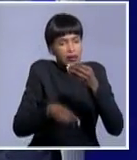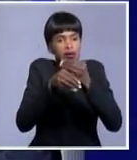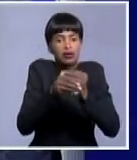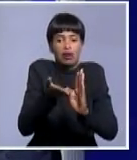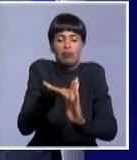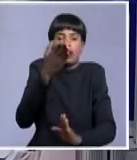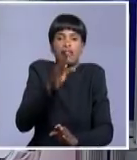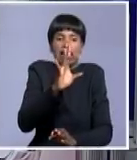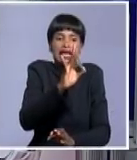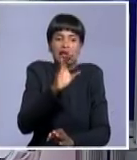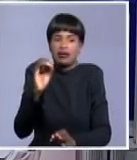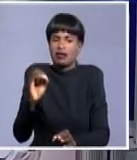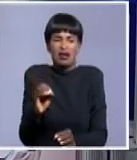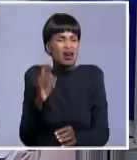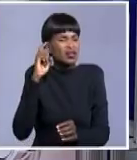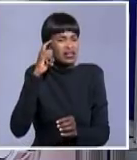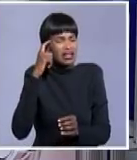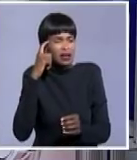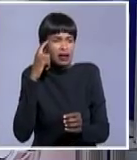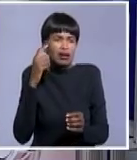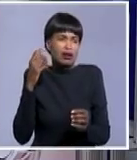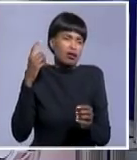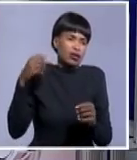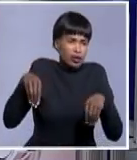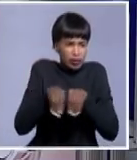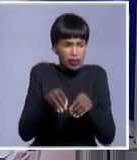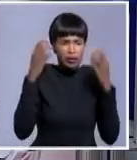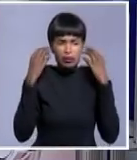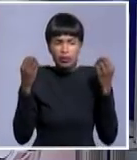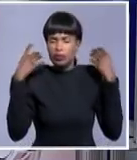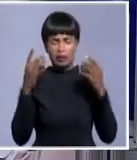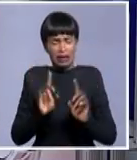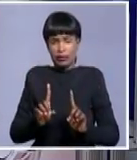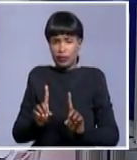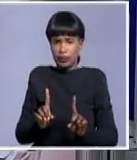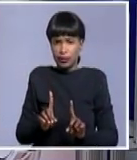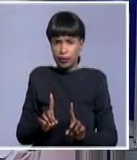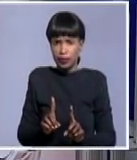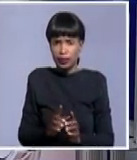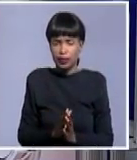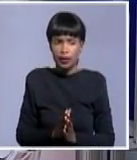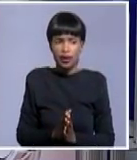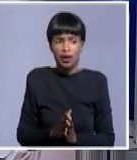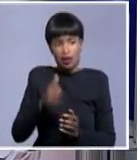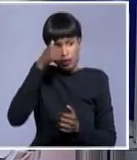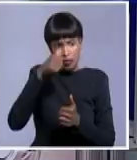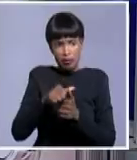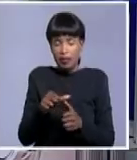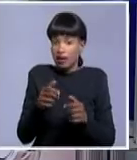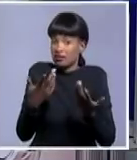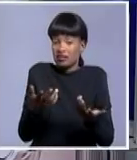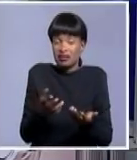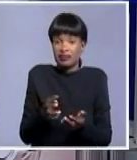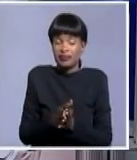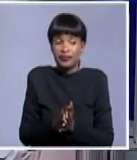no intention to do that? No, there was no intention. But you must remember that we have a conference facility that is